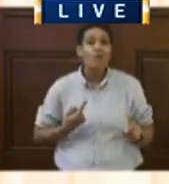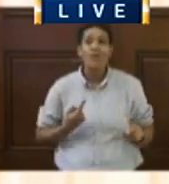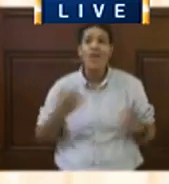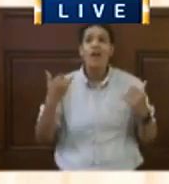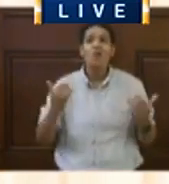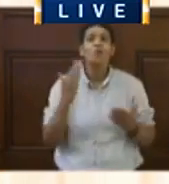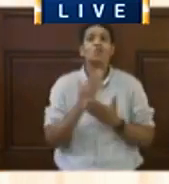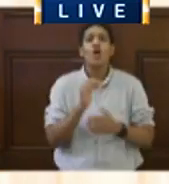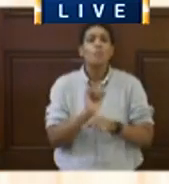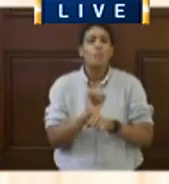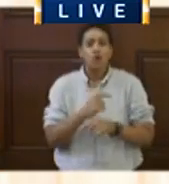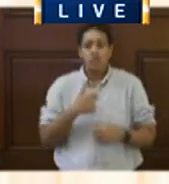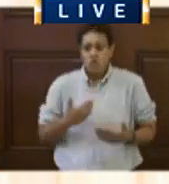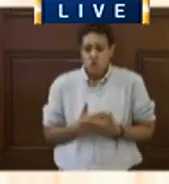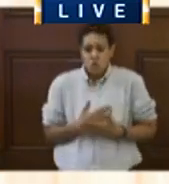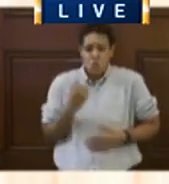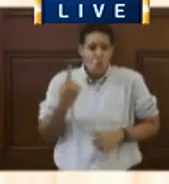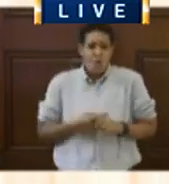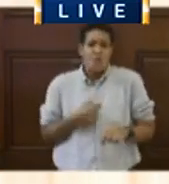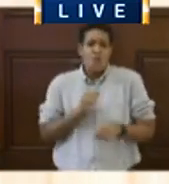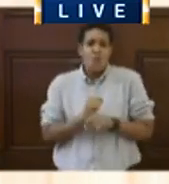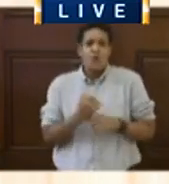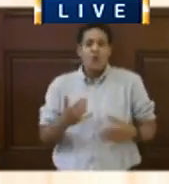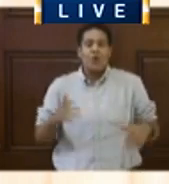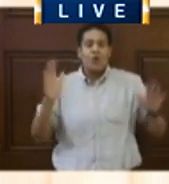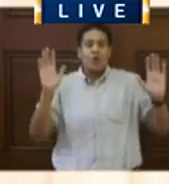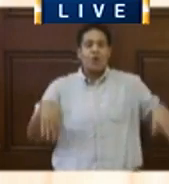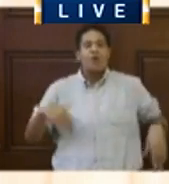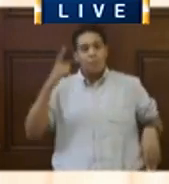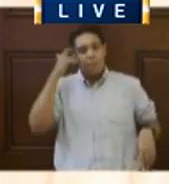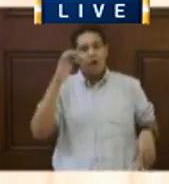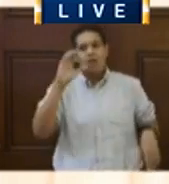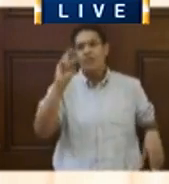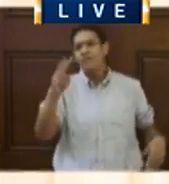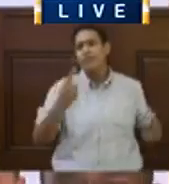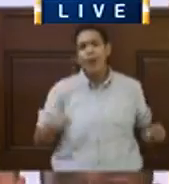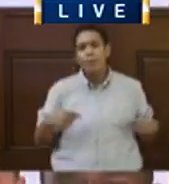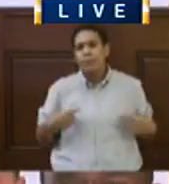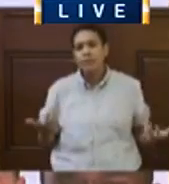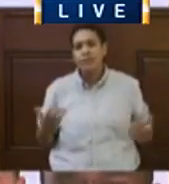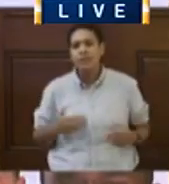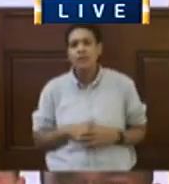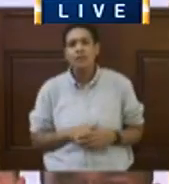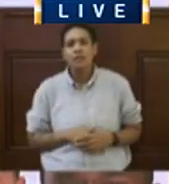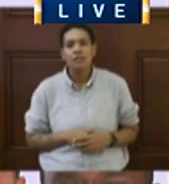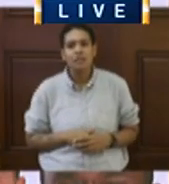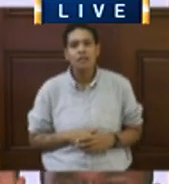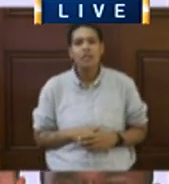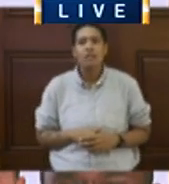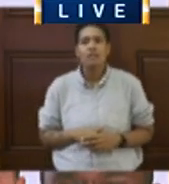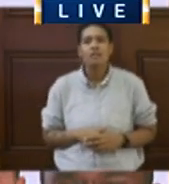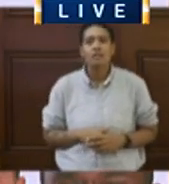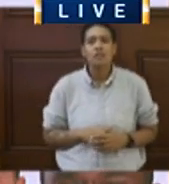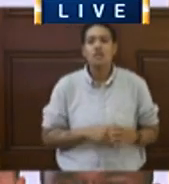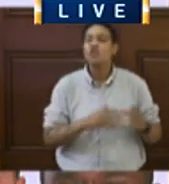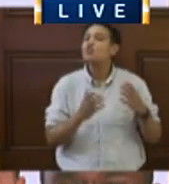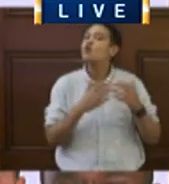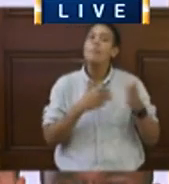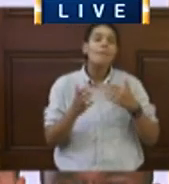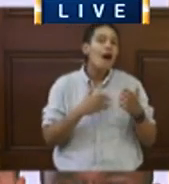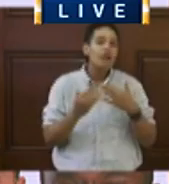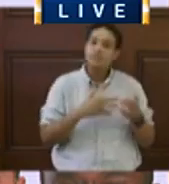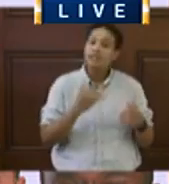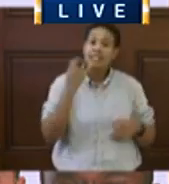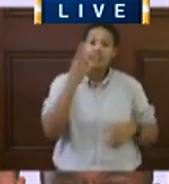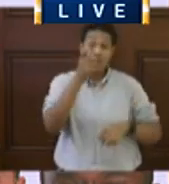working because of COVID? Yeah, so it doesn't matter. As long as they were employed before the 10th of March, it